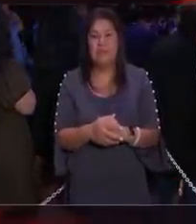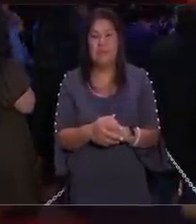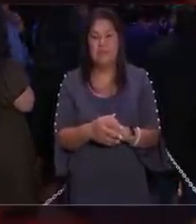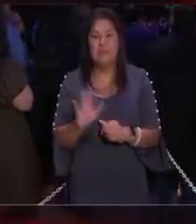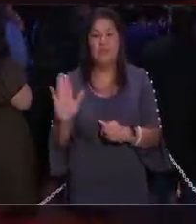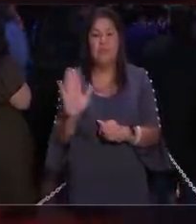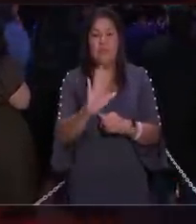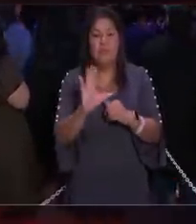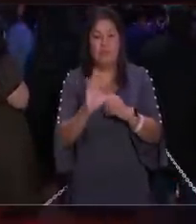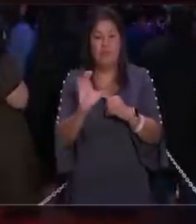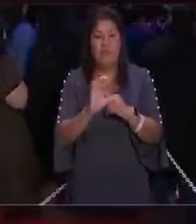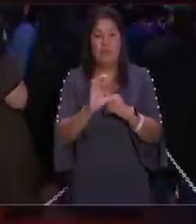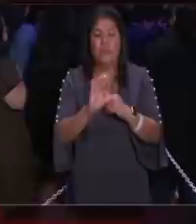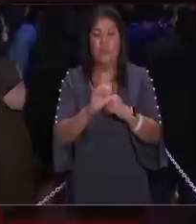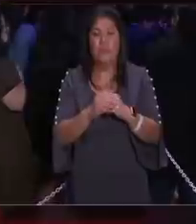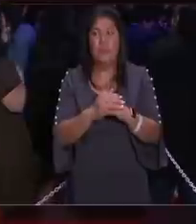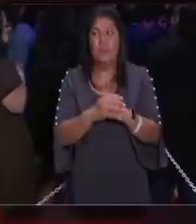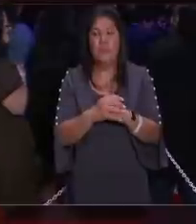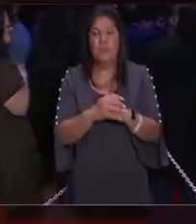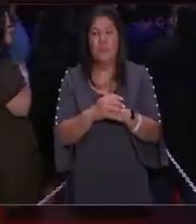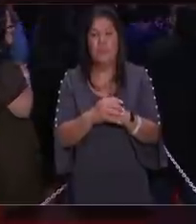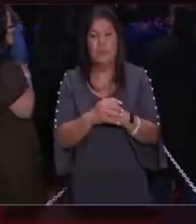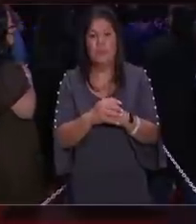to your church,